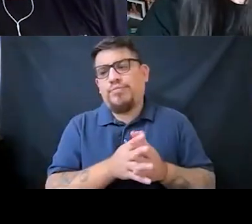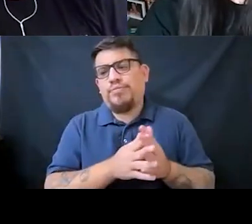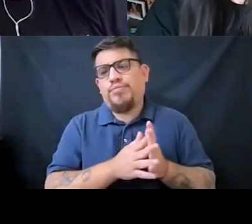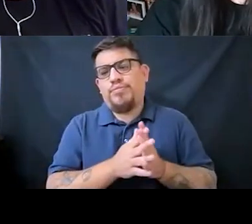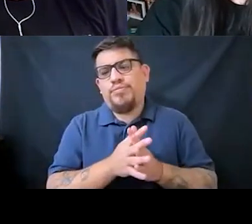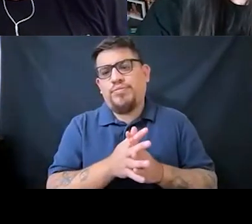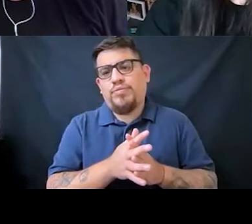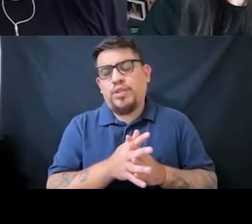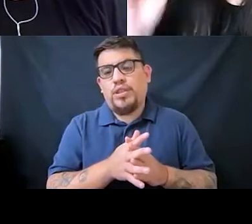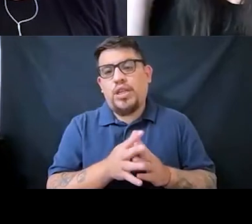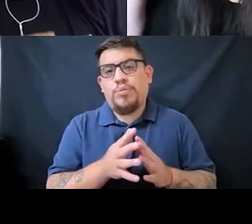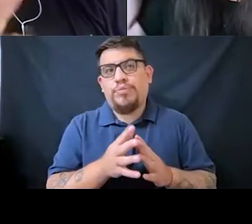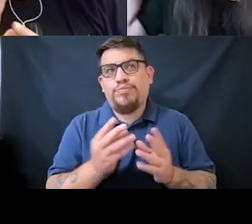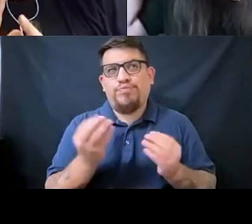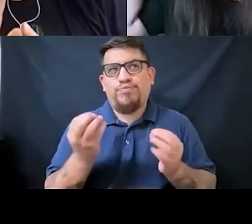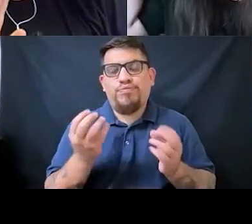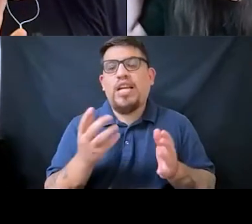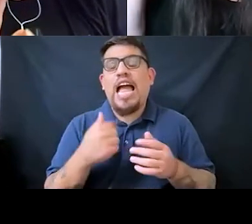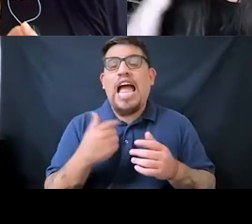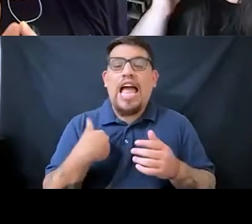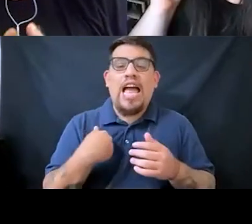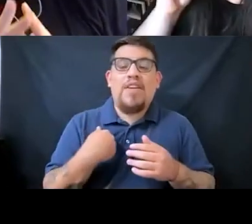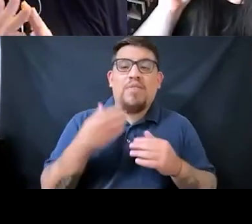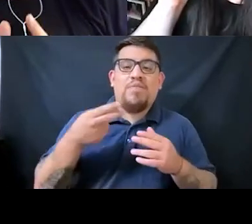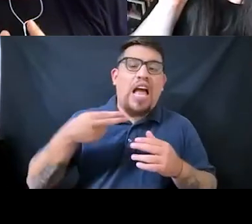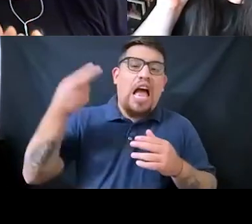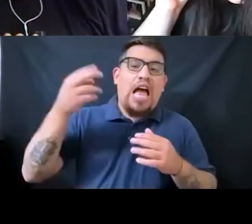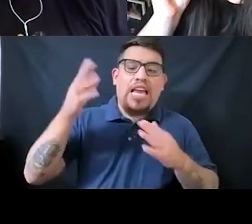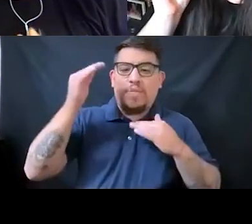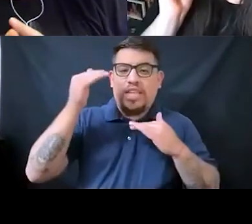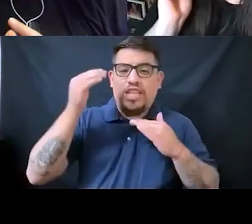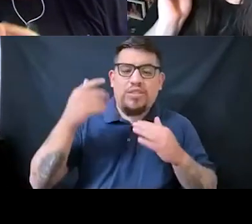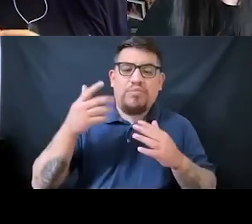and then I had such high expectations and it exceeded